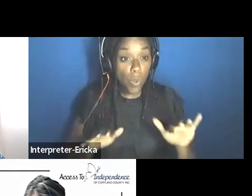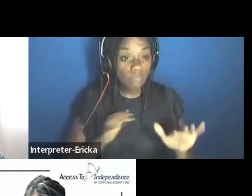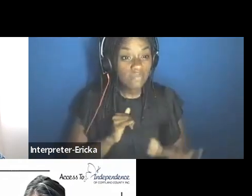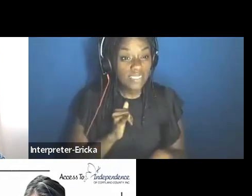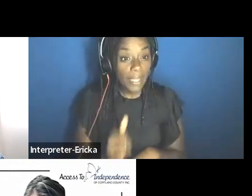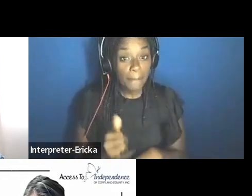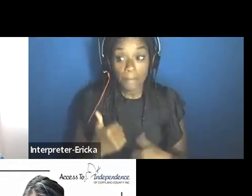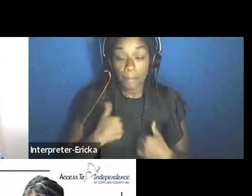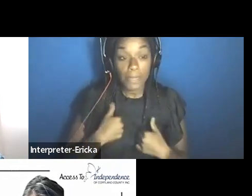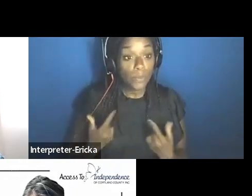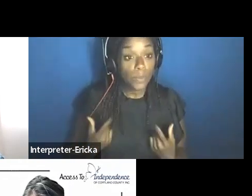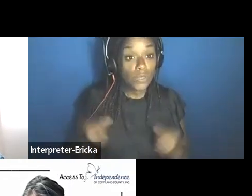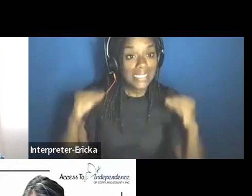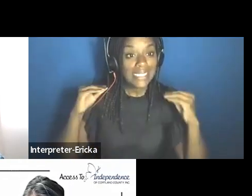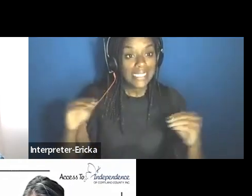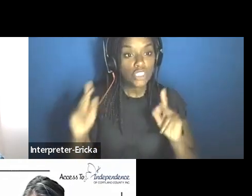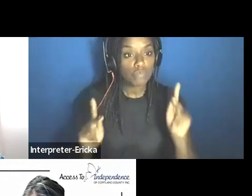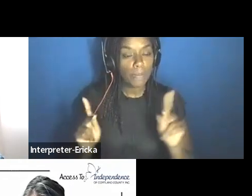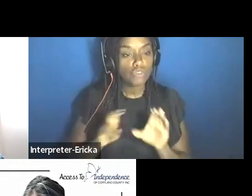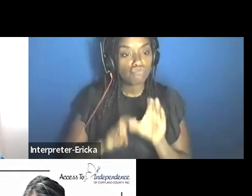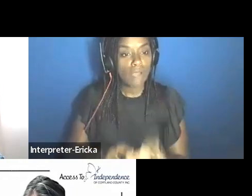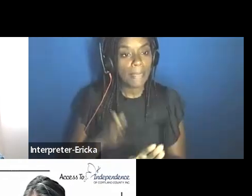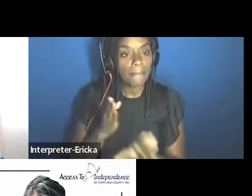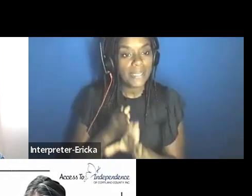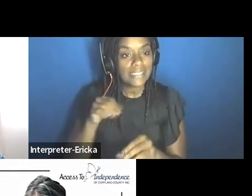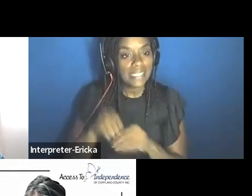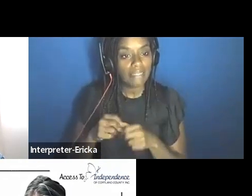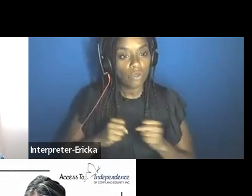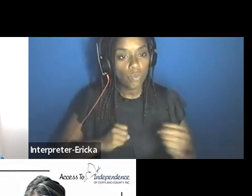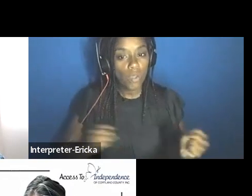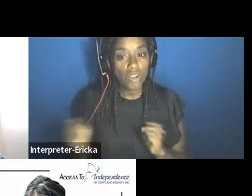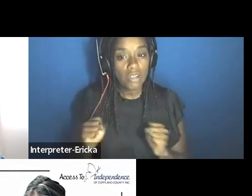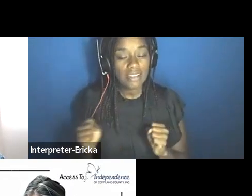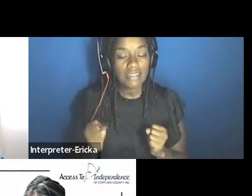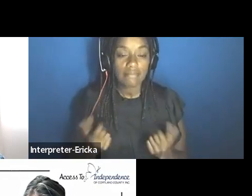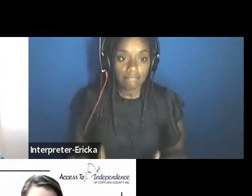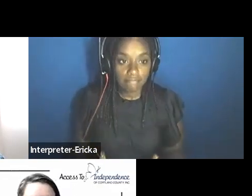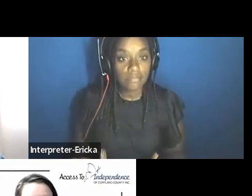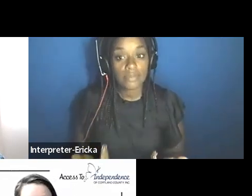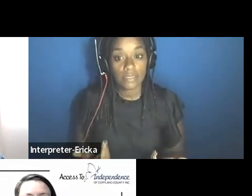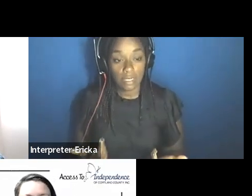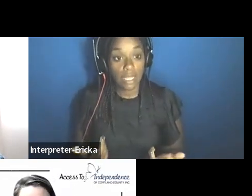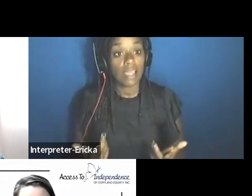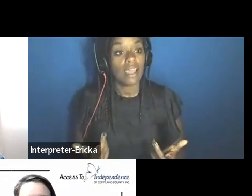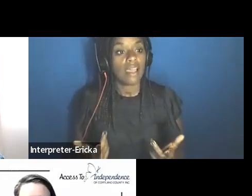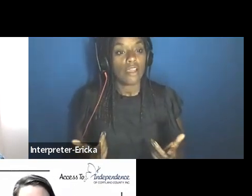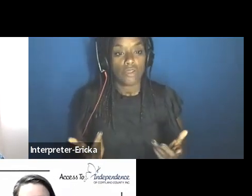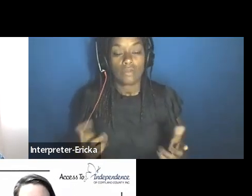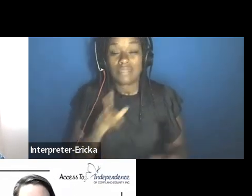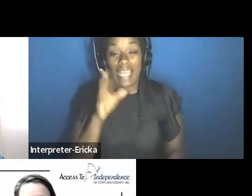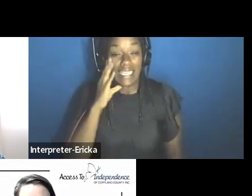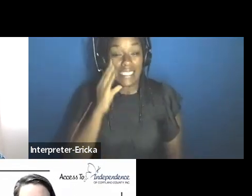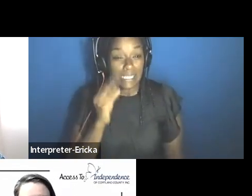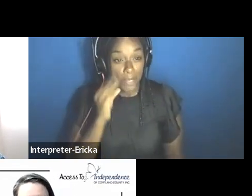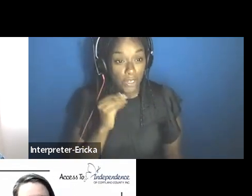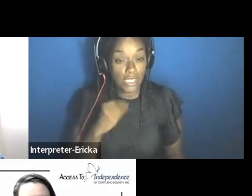the winter, nothing opens your eyes up more to the challenge of being a bus rider than doing it in the winter and having to wait at a bus stop